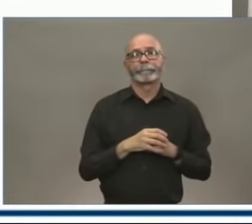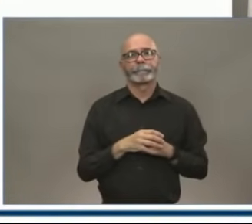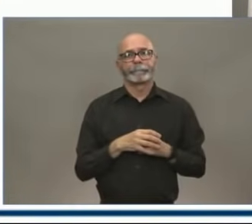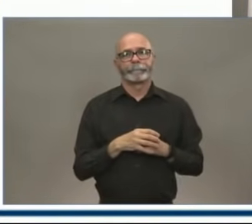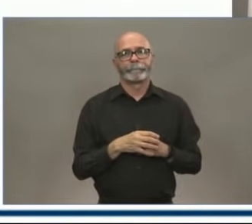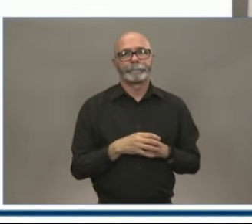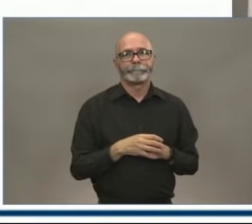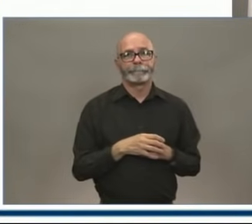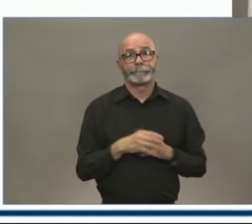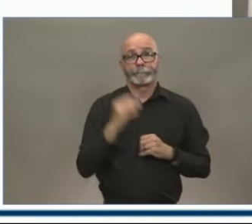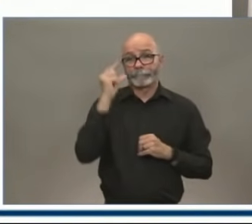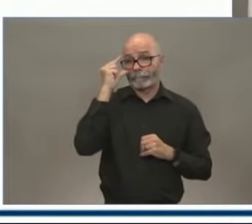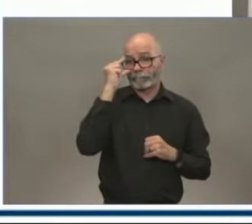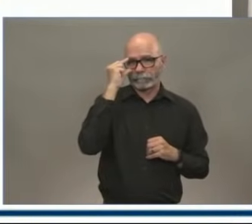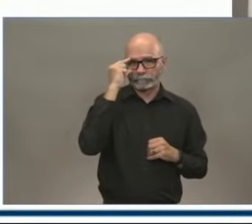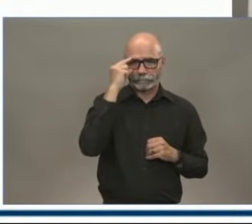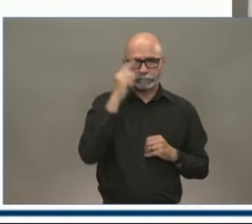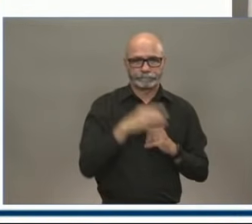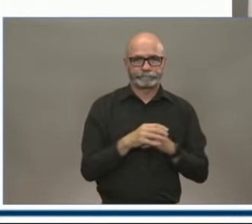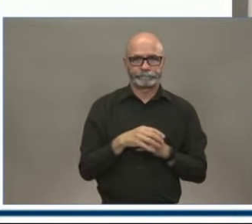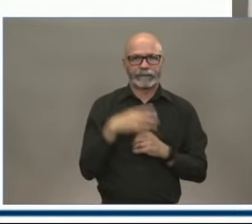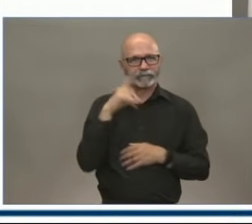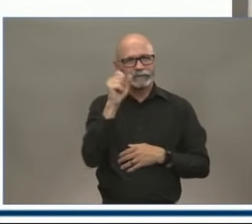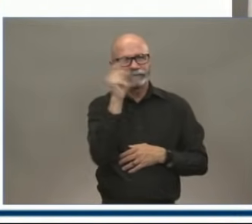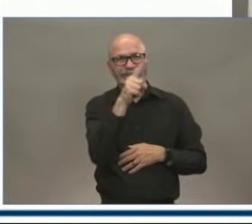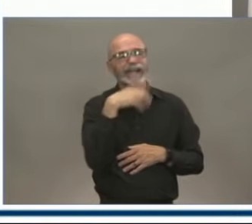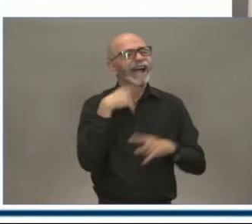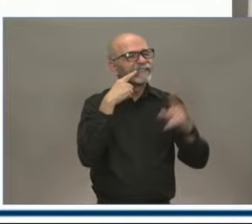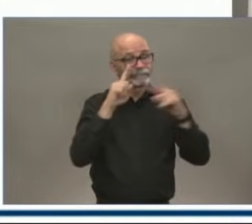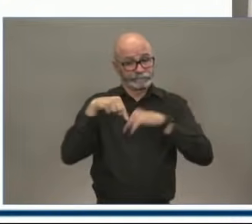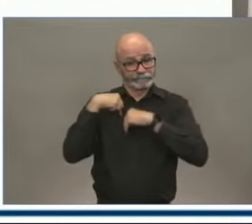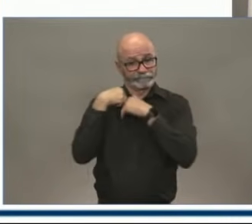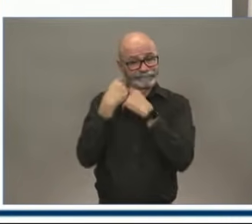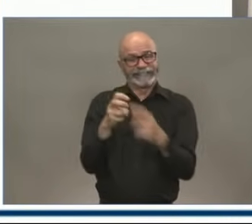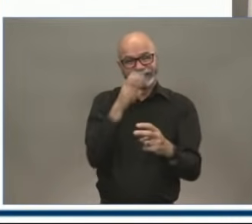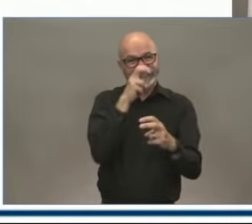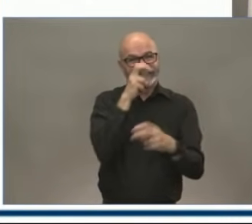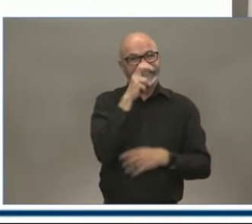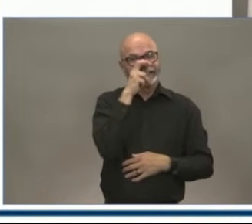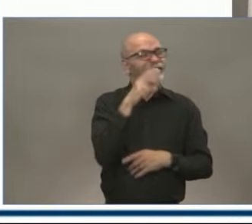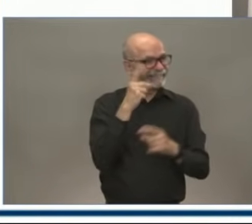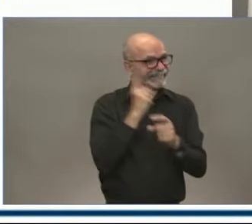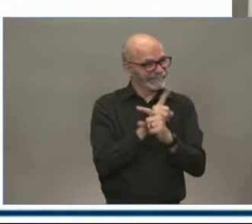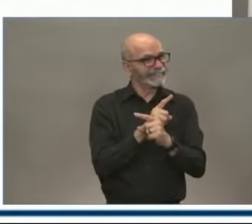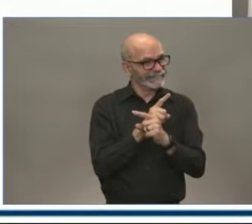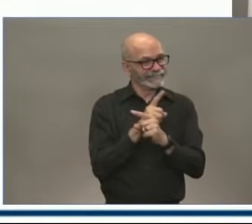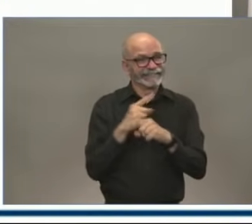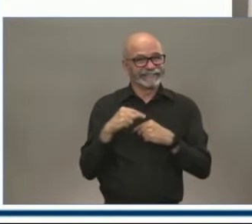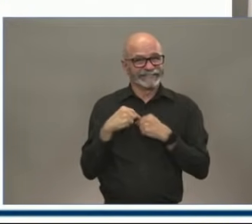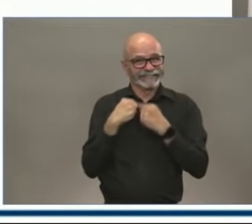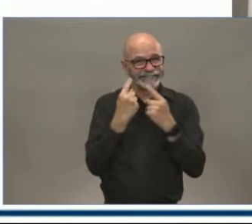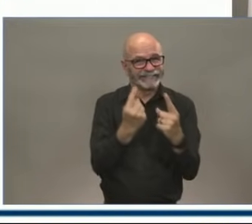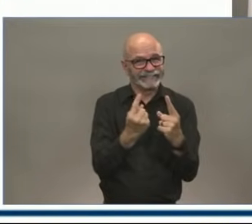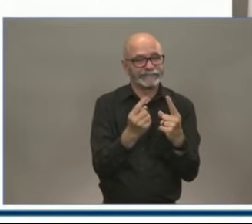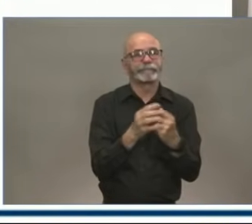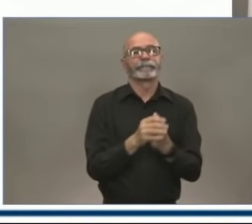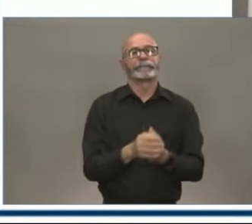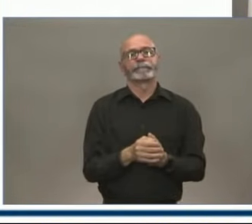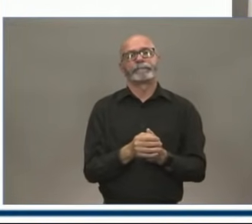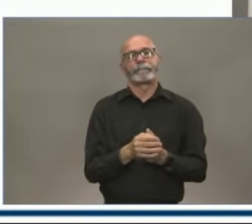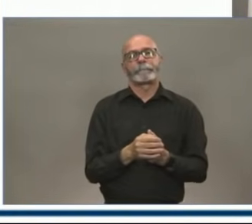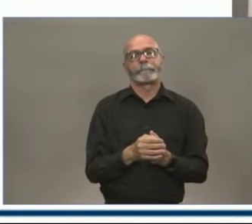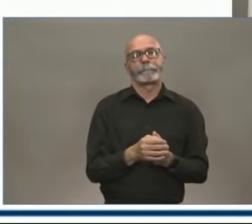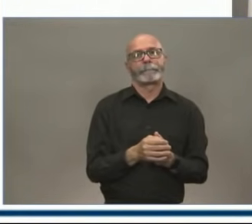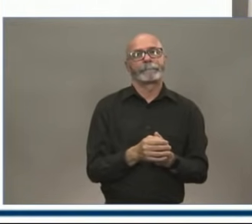Follow-up is about the general restrictions. We've also had a business owner reach out who is running a fitness